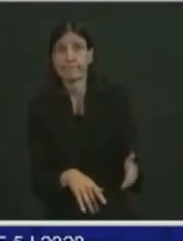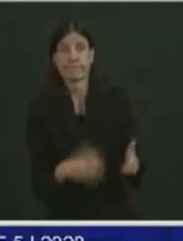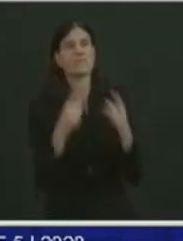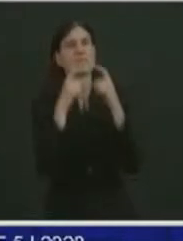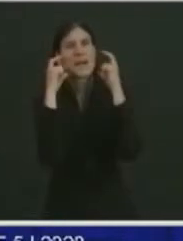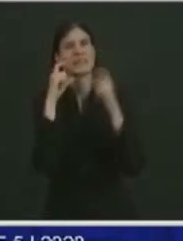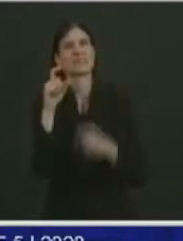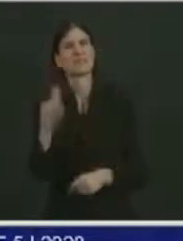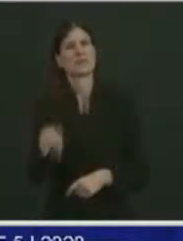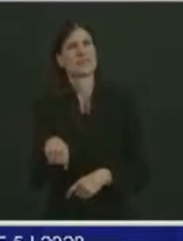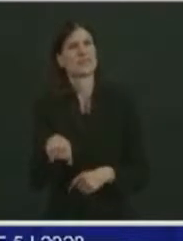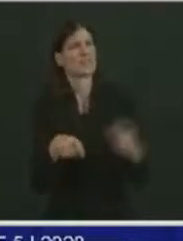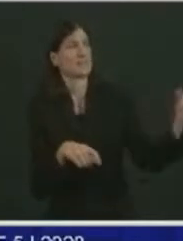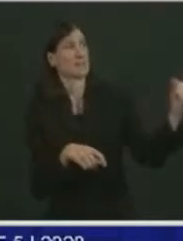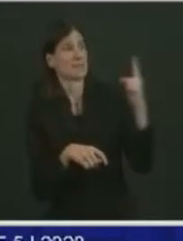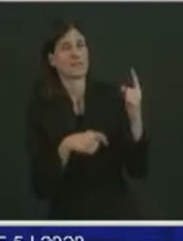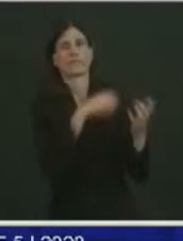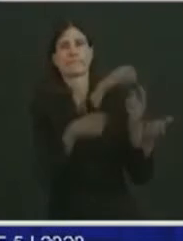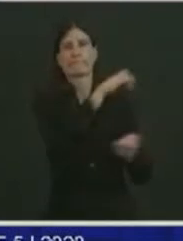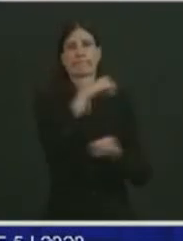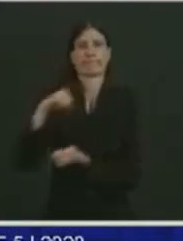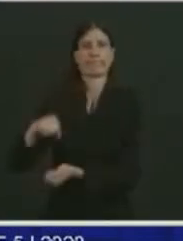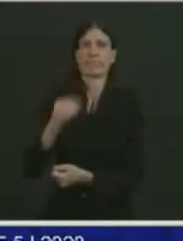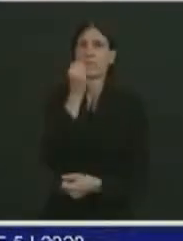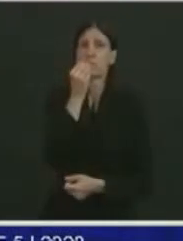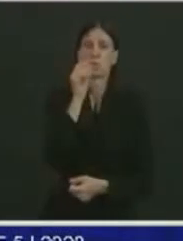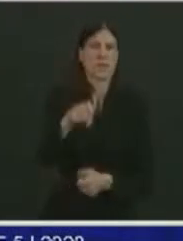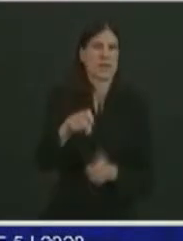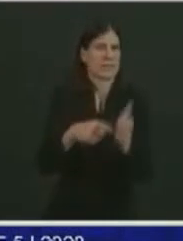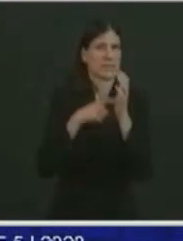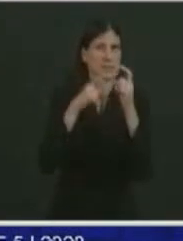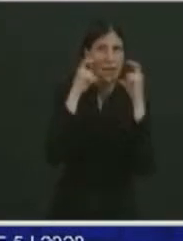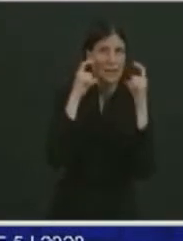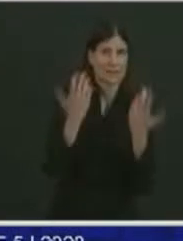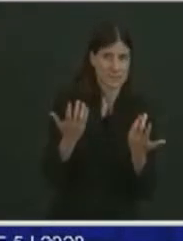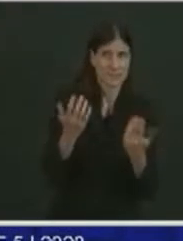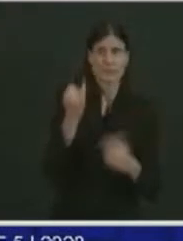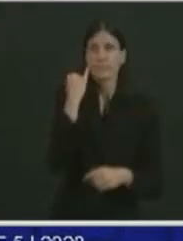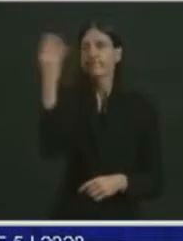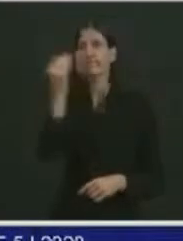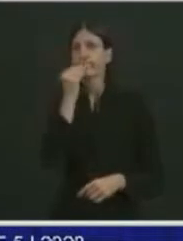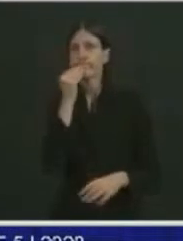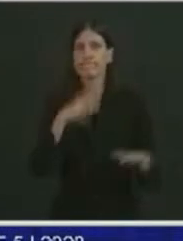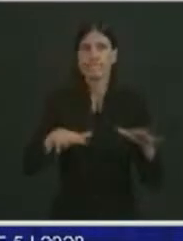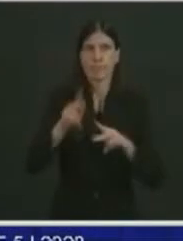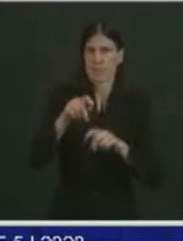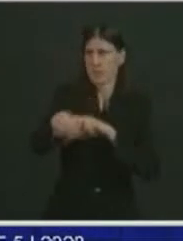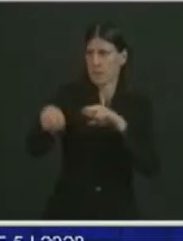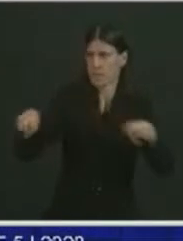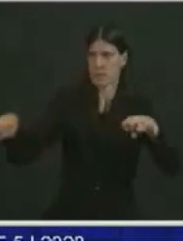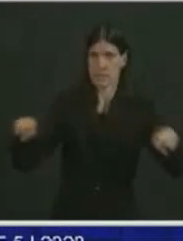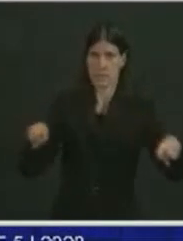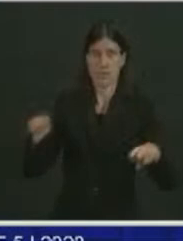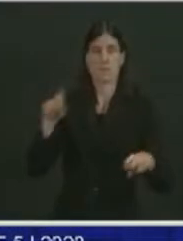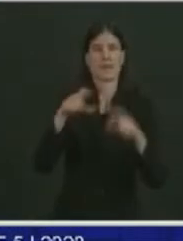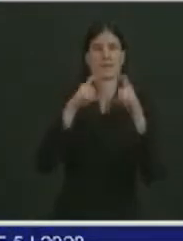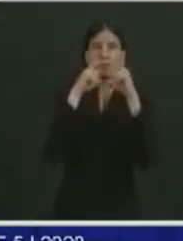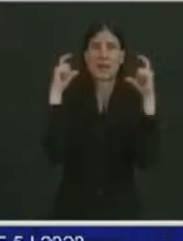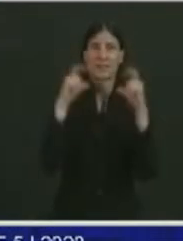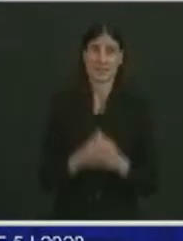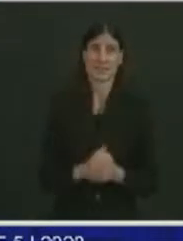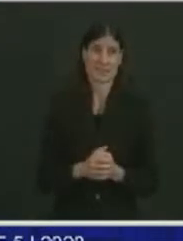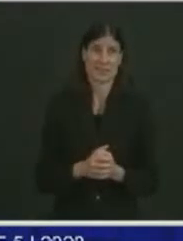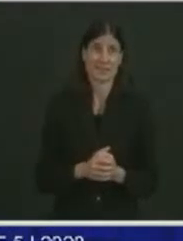want to have your face mask on. I will say we continue to see excellent compliance. In fact,